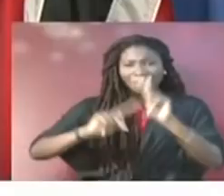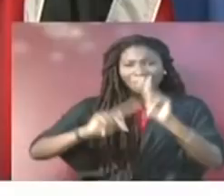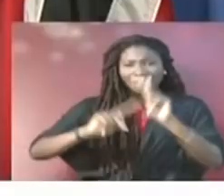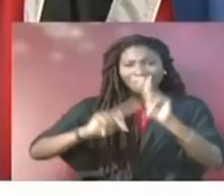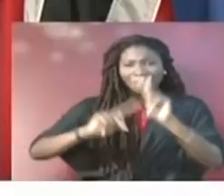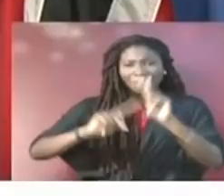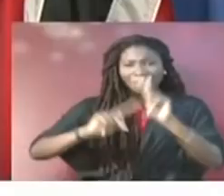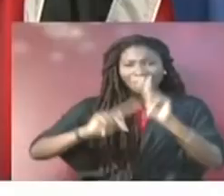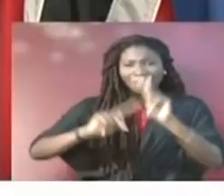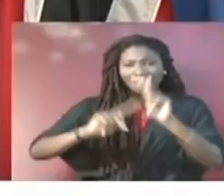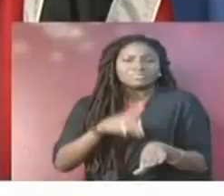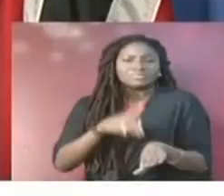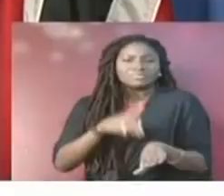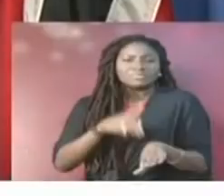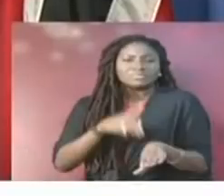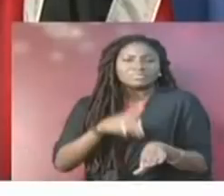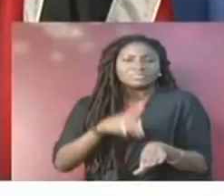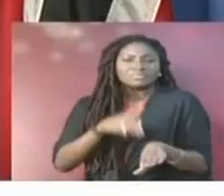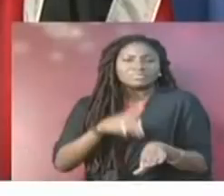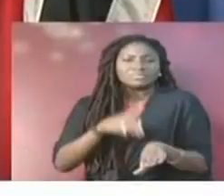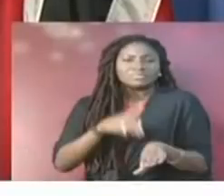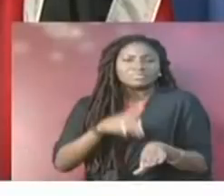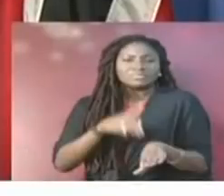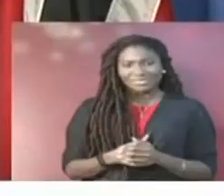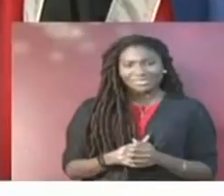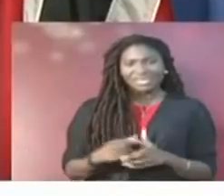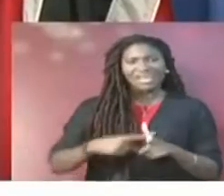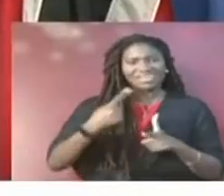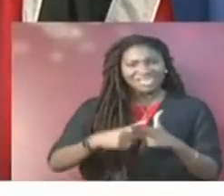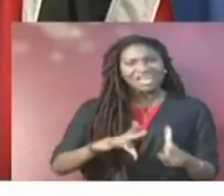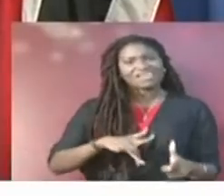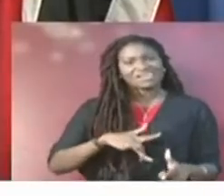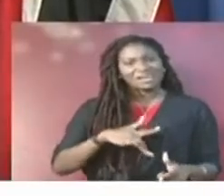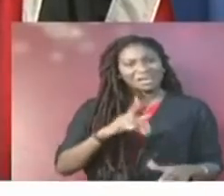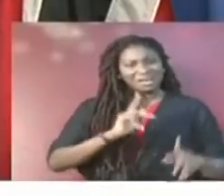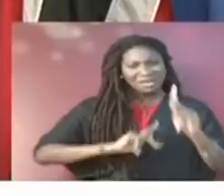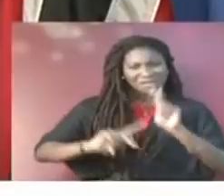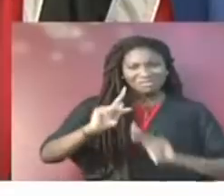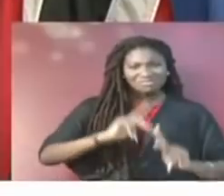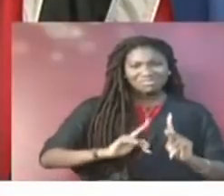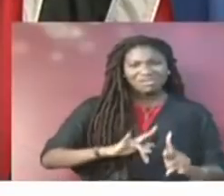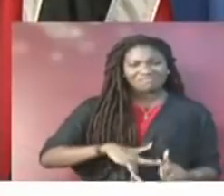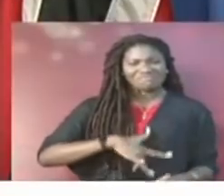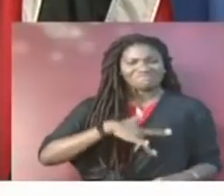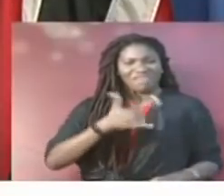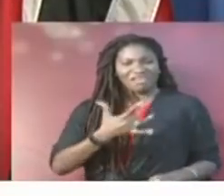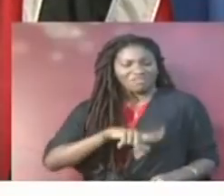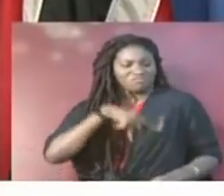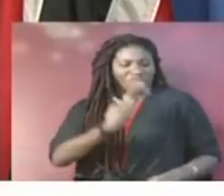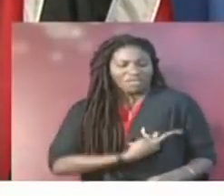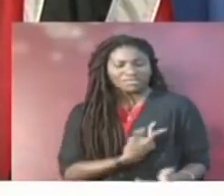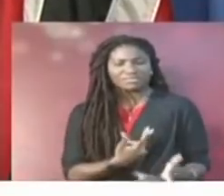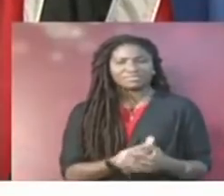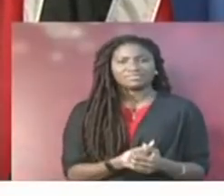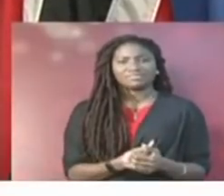the very conversation is upsetting by its repetition, because it is meant, or